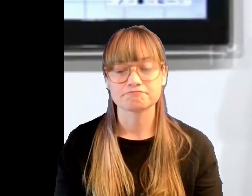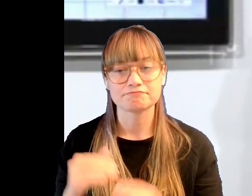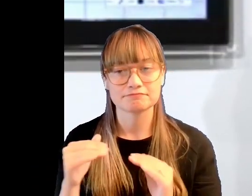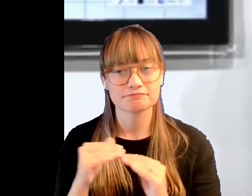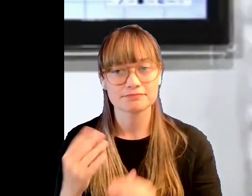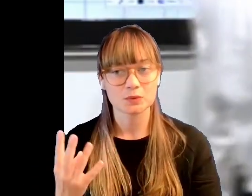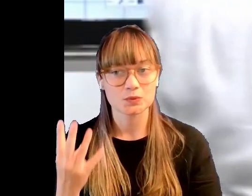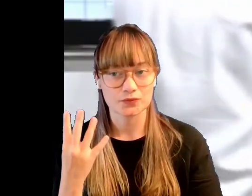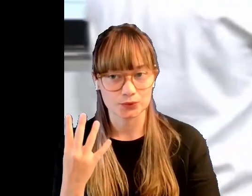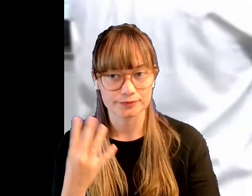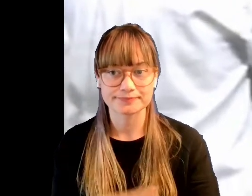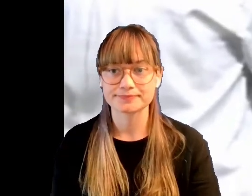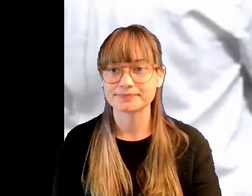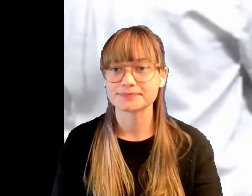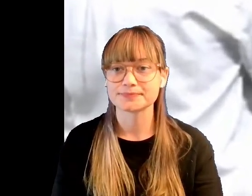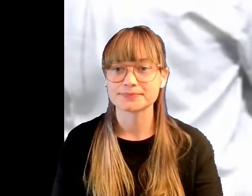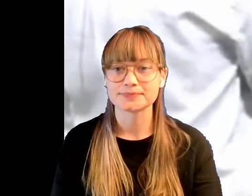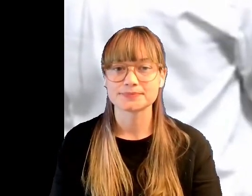well, that's 4.